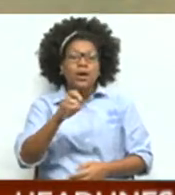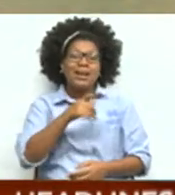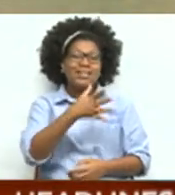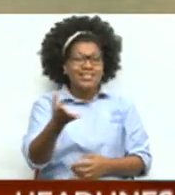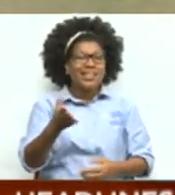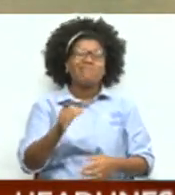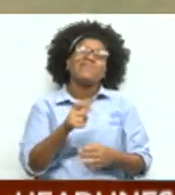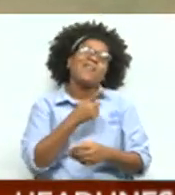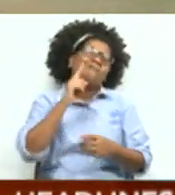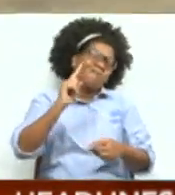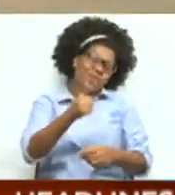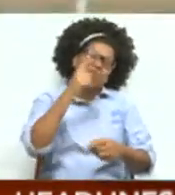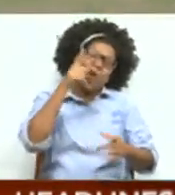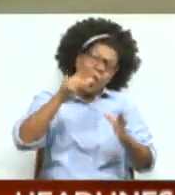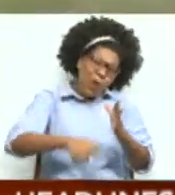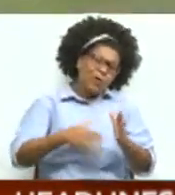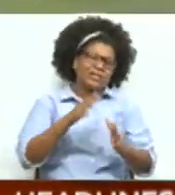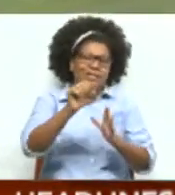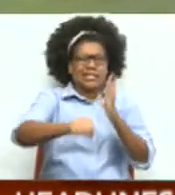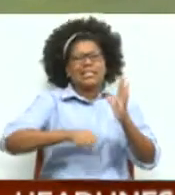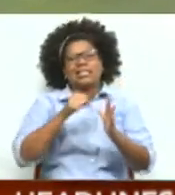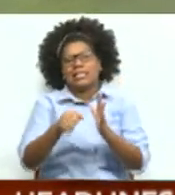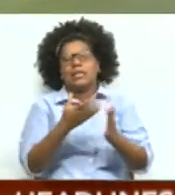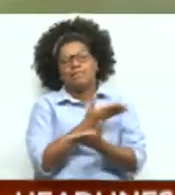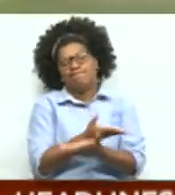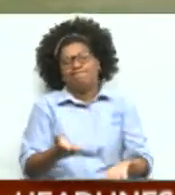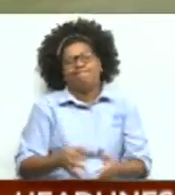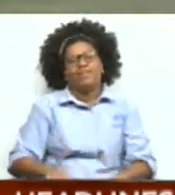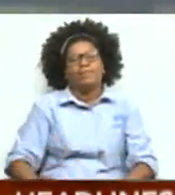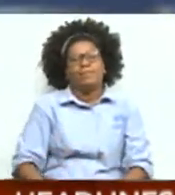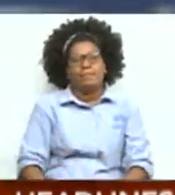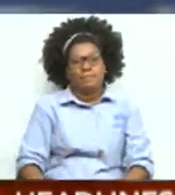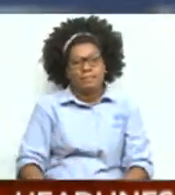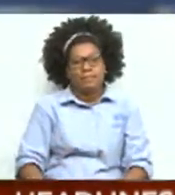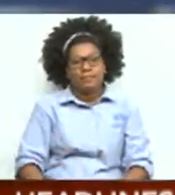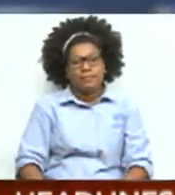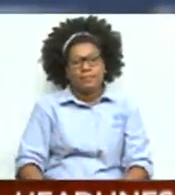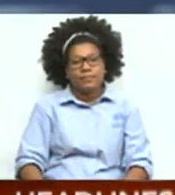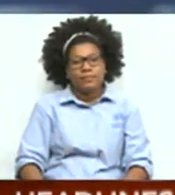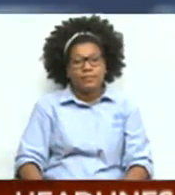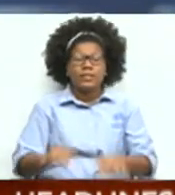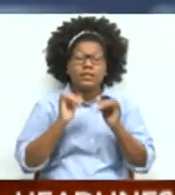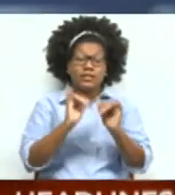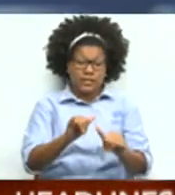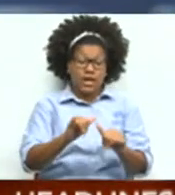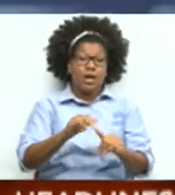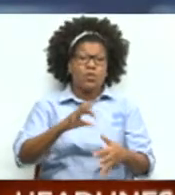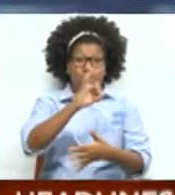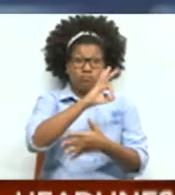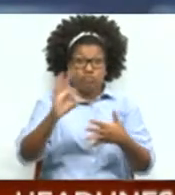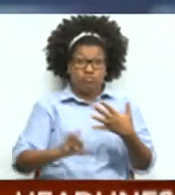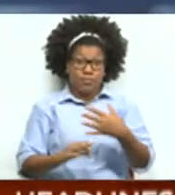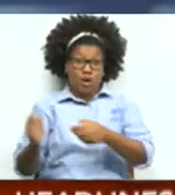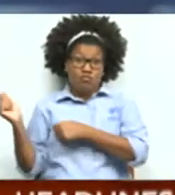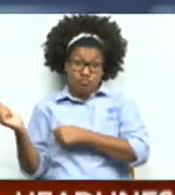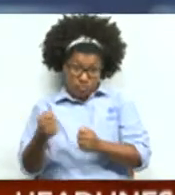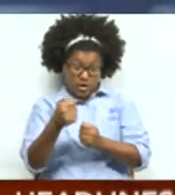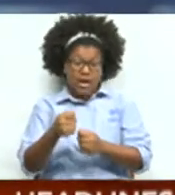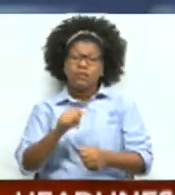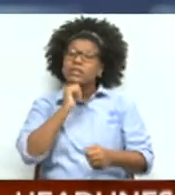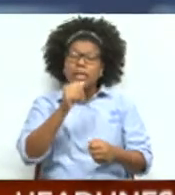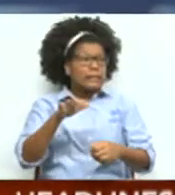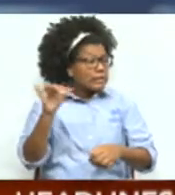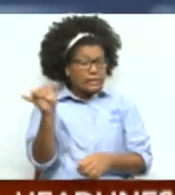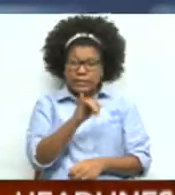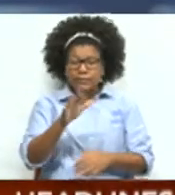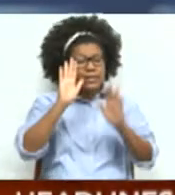Cupid, CNC3 Sport. Staying with regional cricket, it was not the same success for Trinidad and Tobago's Red